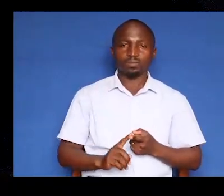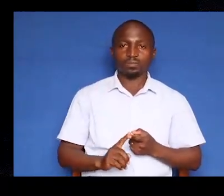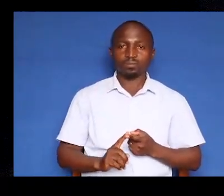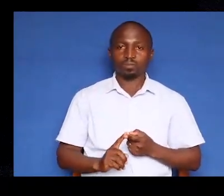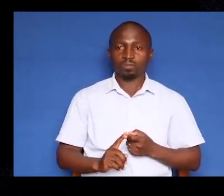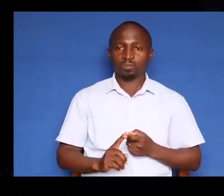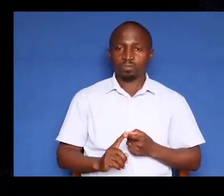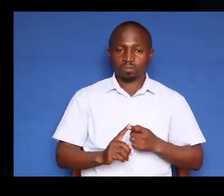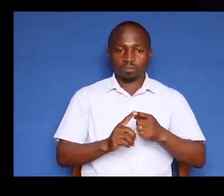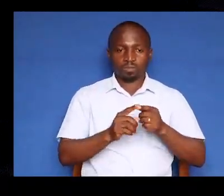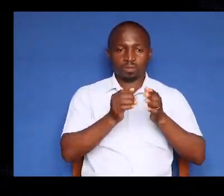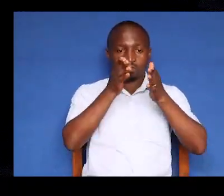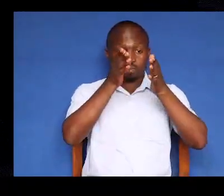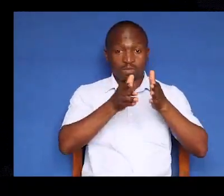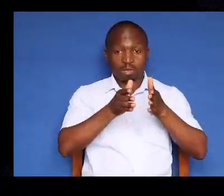at column C.